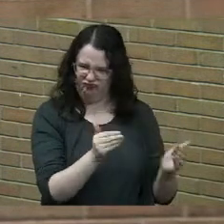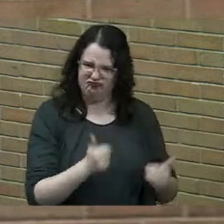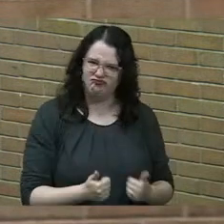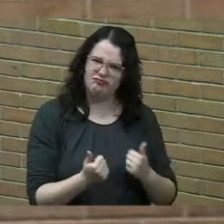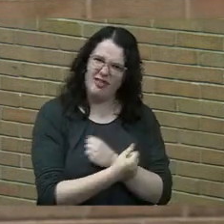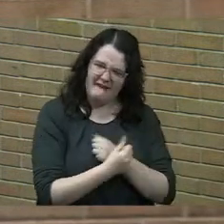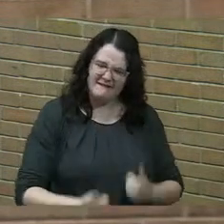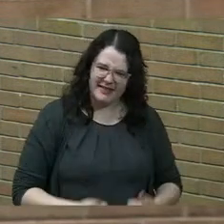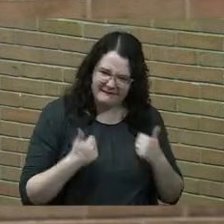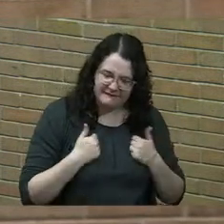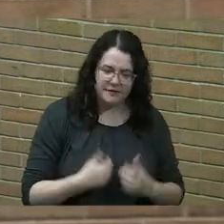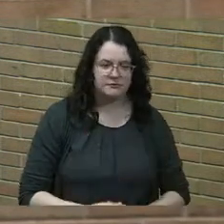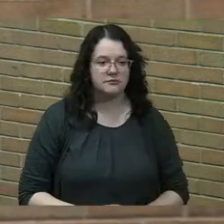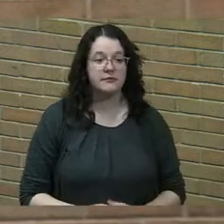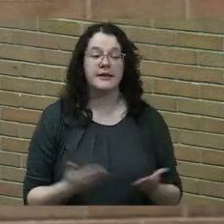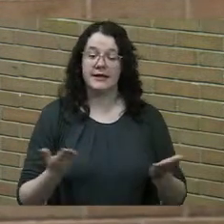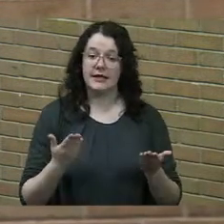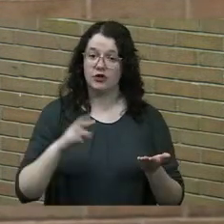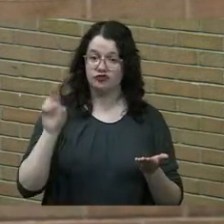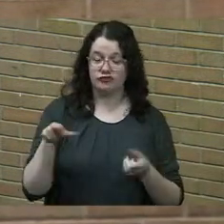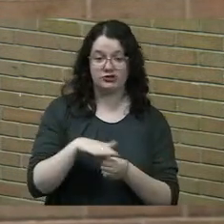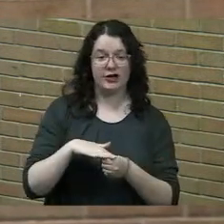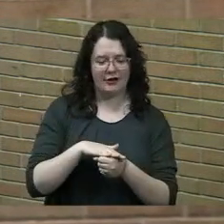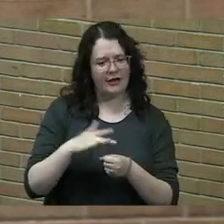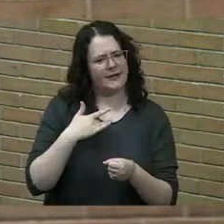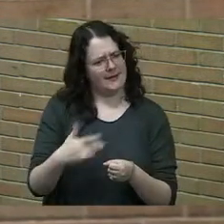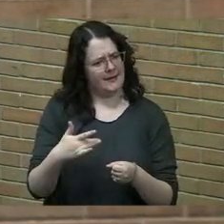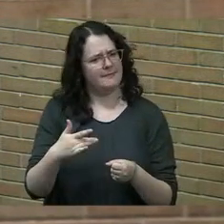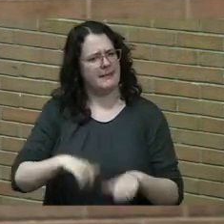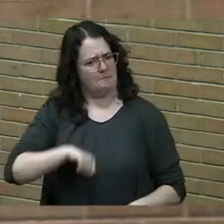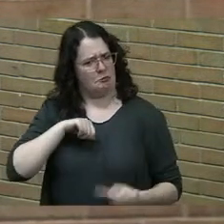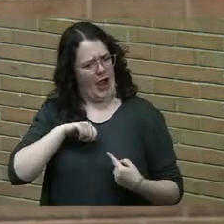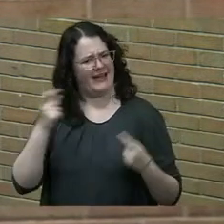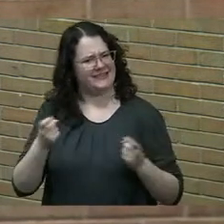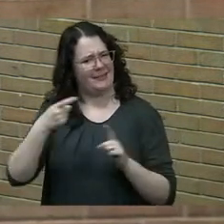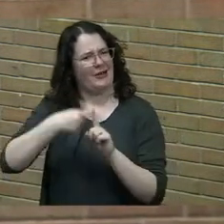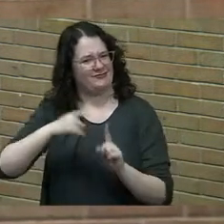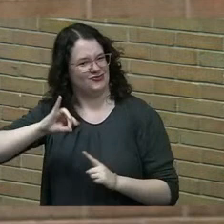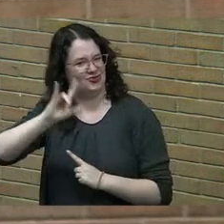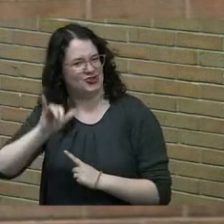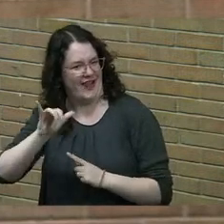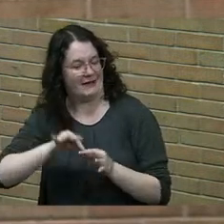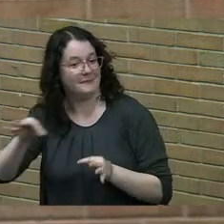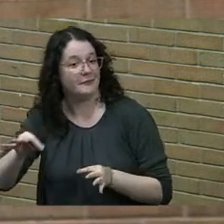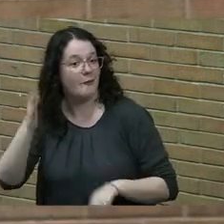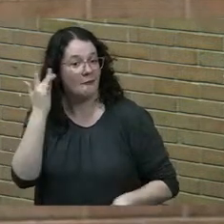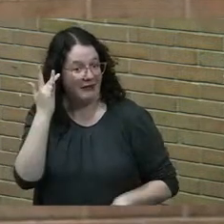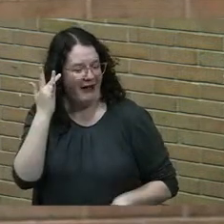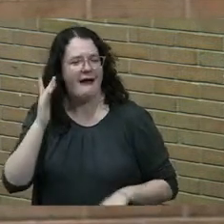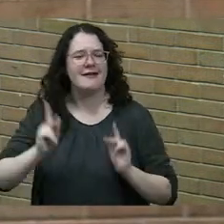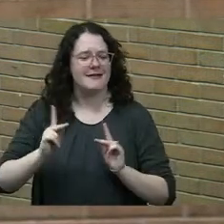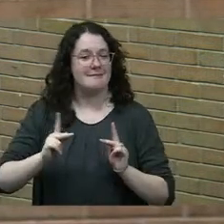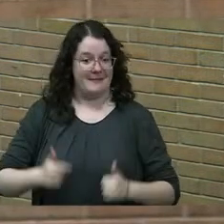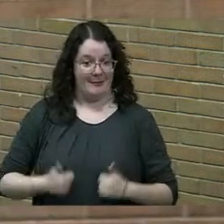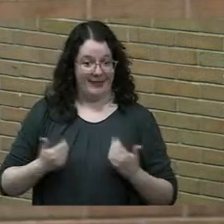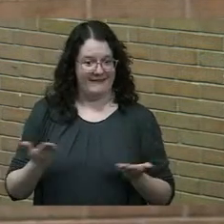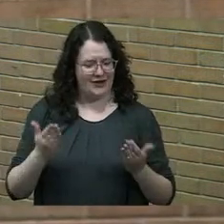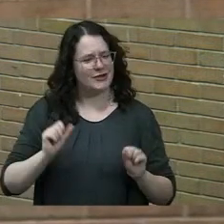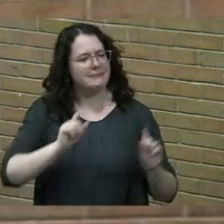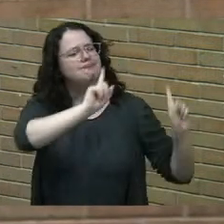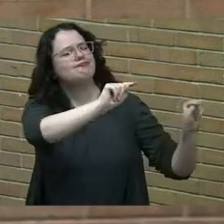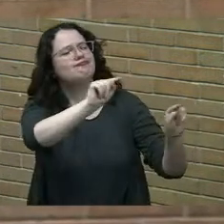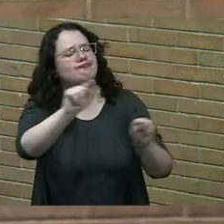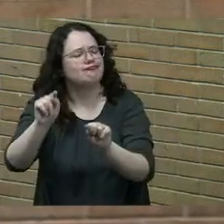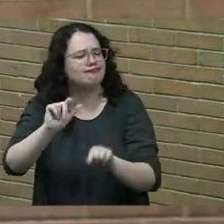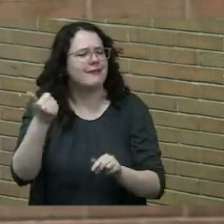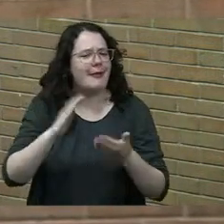area, however, Pride has generally been celebrated during July, largely to allow people who live here to celebrate in other communities,